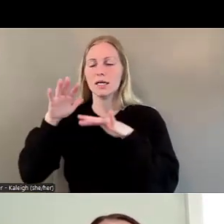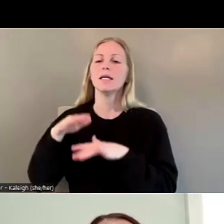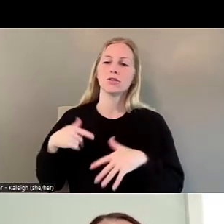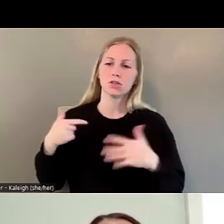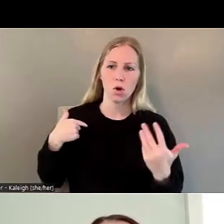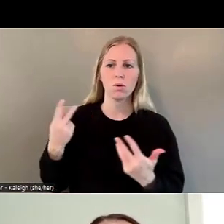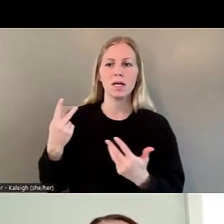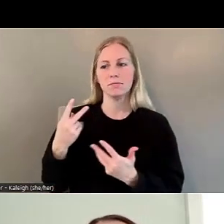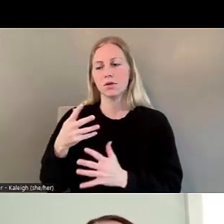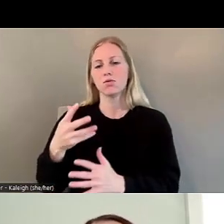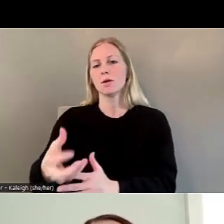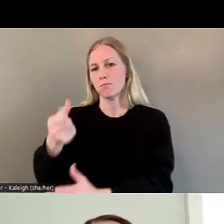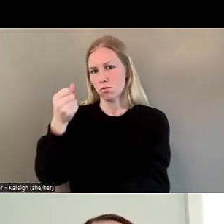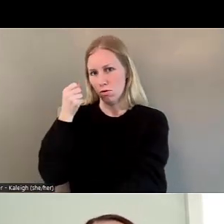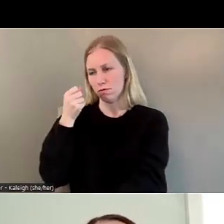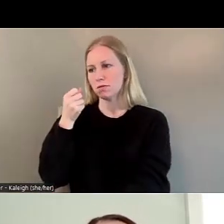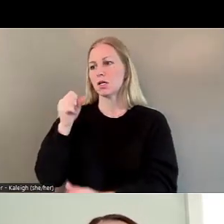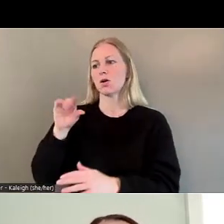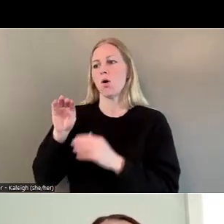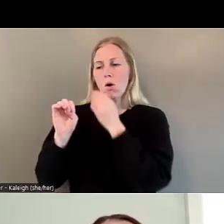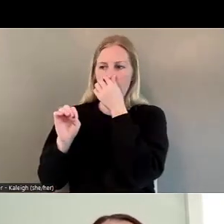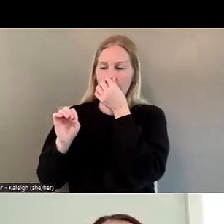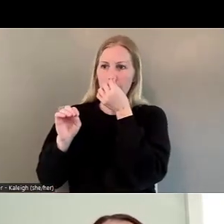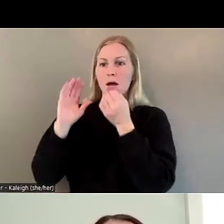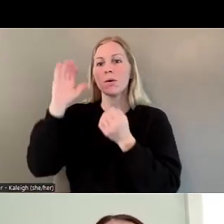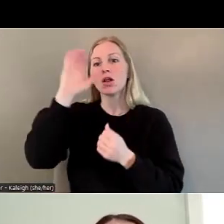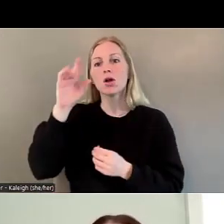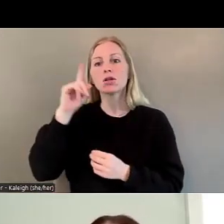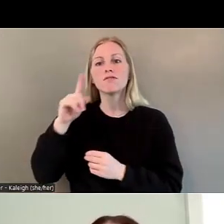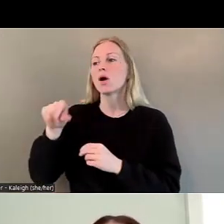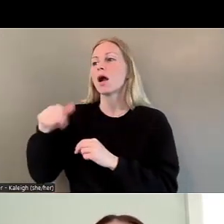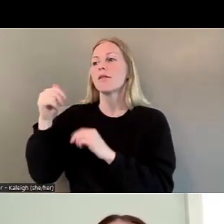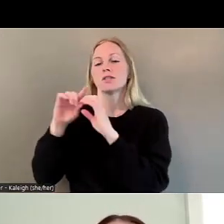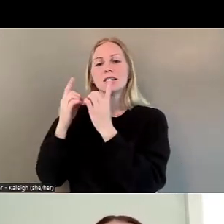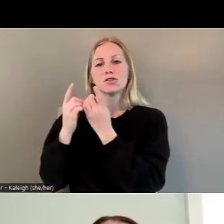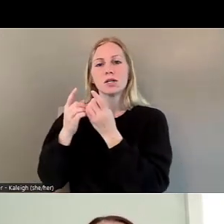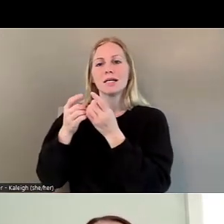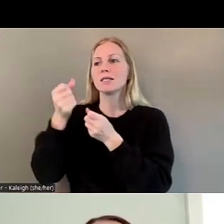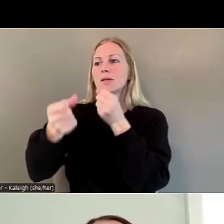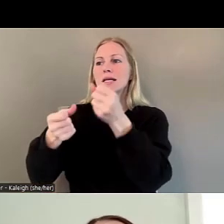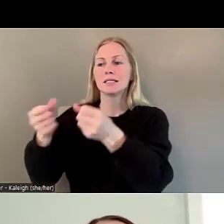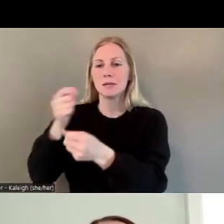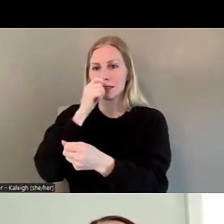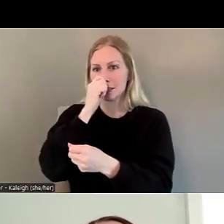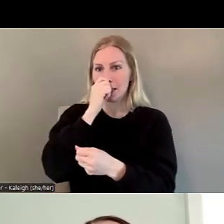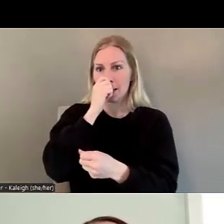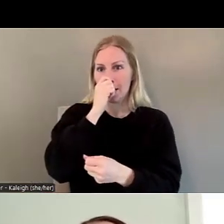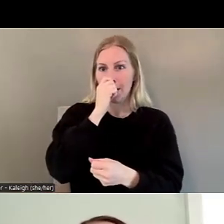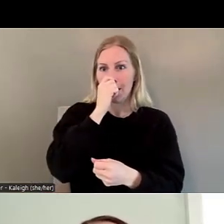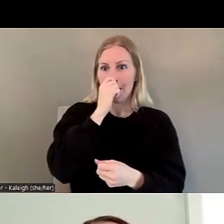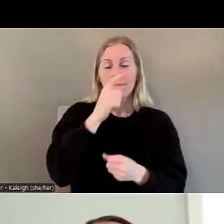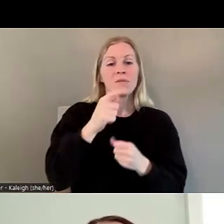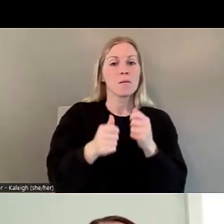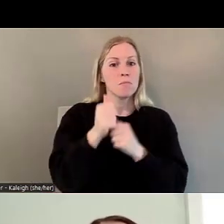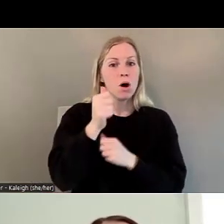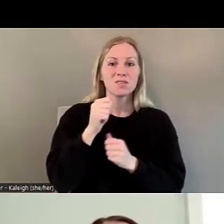we started to look for out-of-district placements. Most schools would not take Cole because on paper, Cole was aggressive and